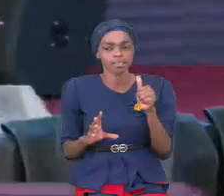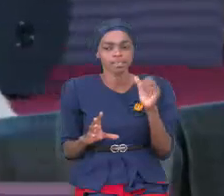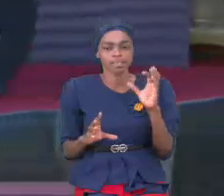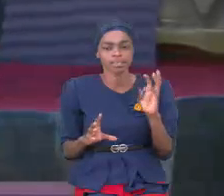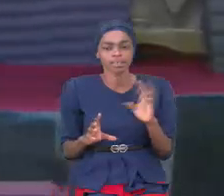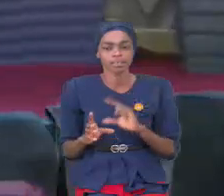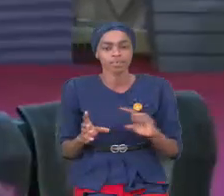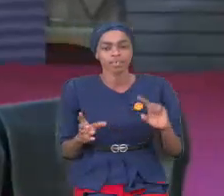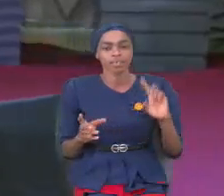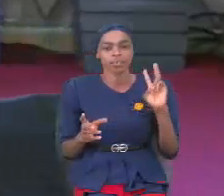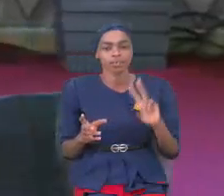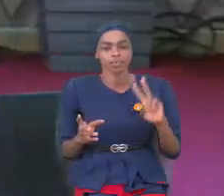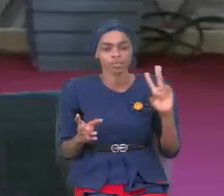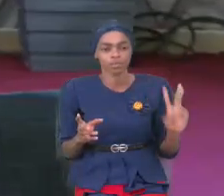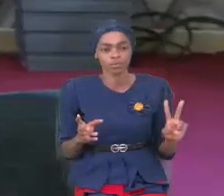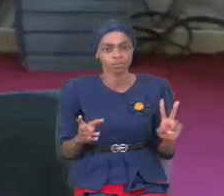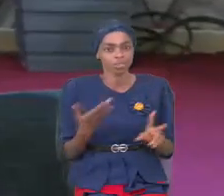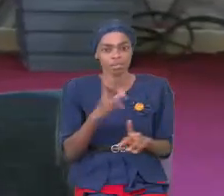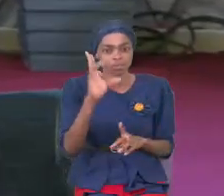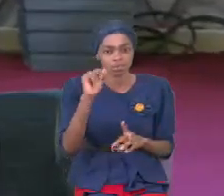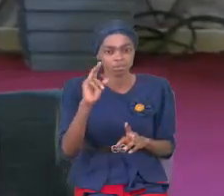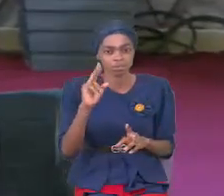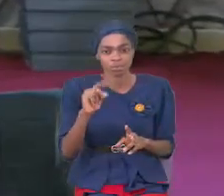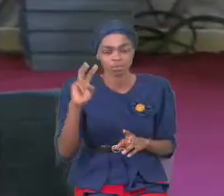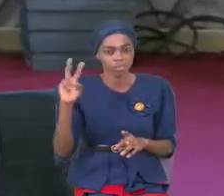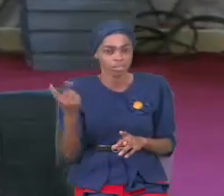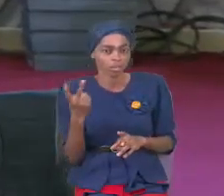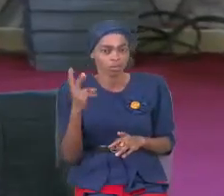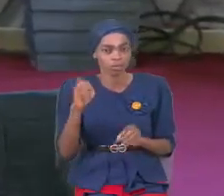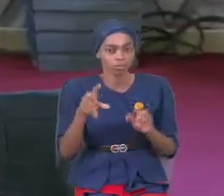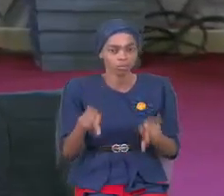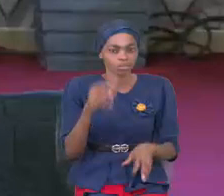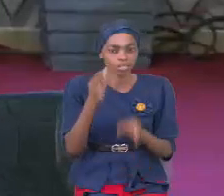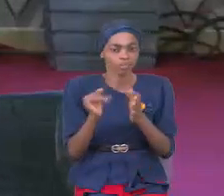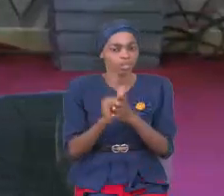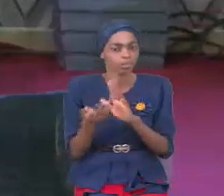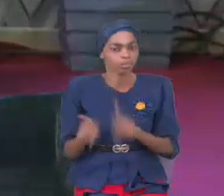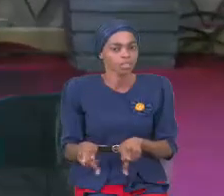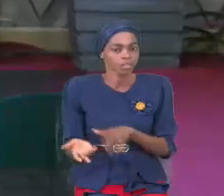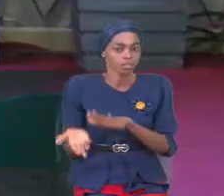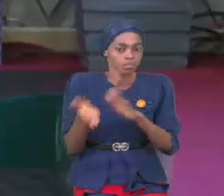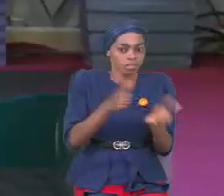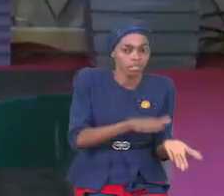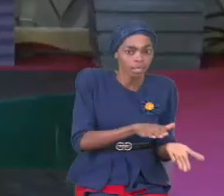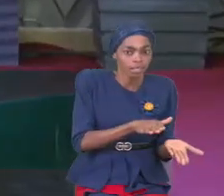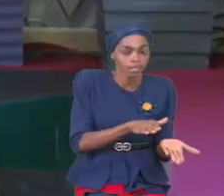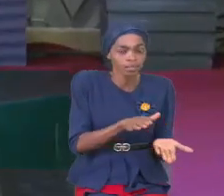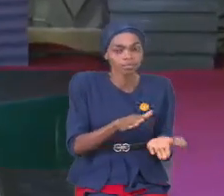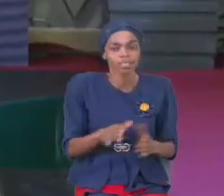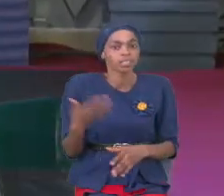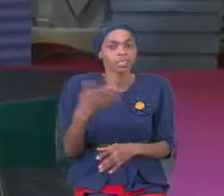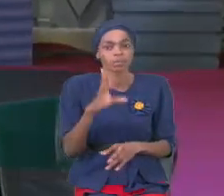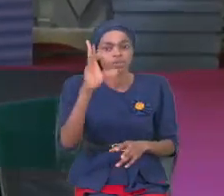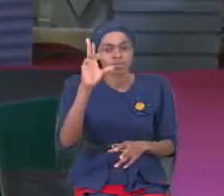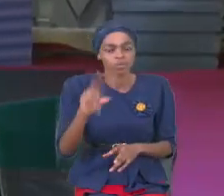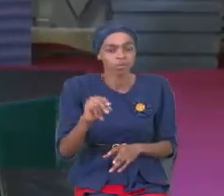over, he crosses the bar and he crosses over in death. There's no second chance. In Luke chapter 16,